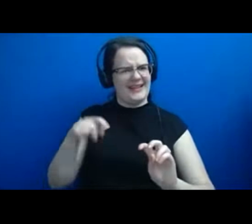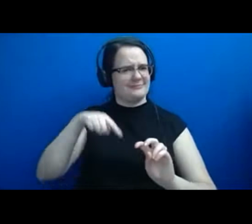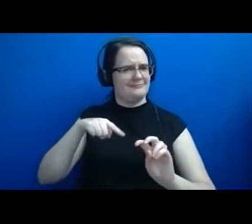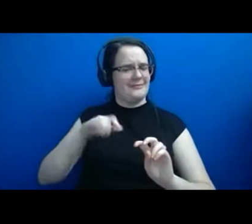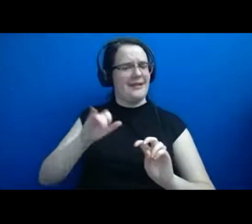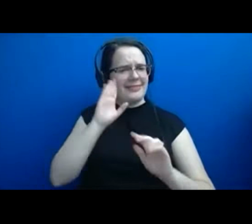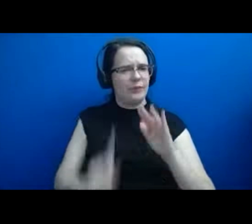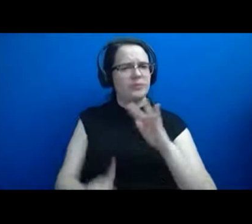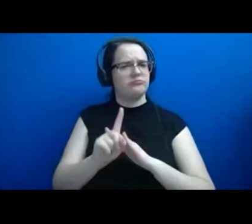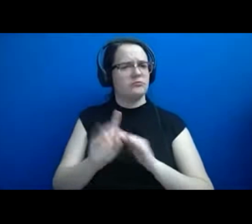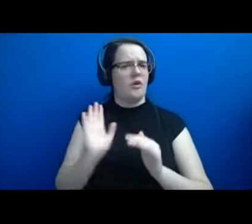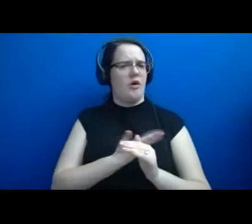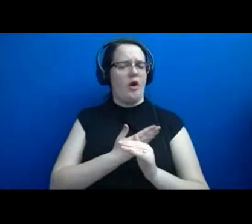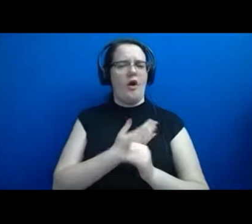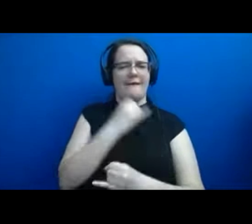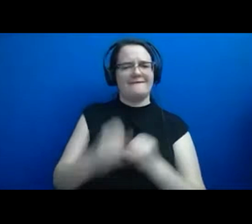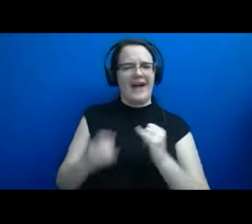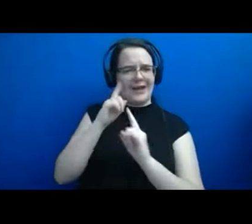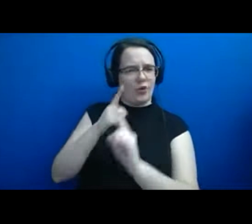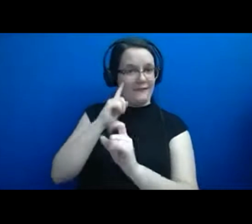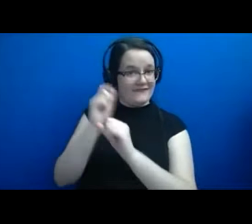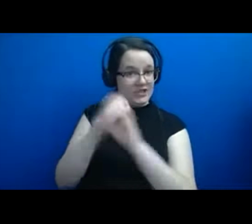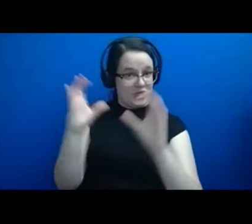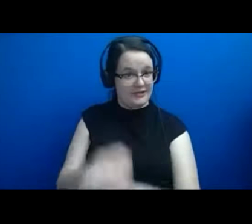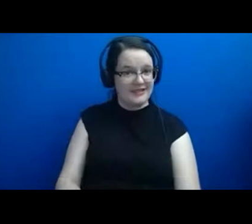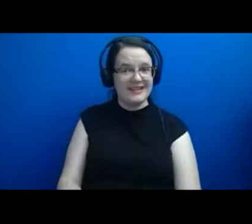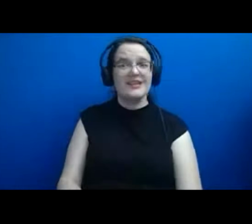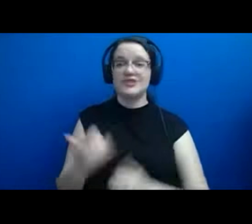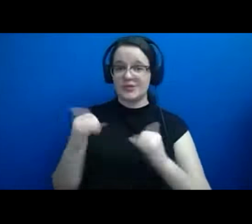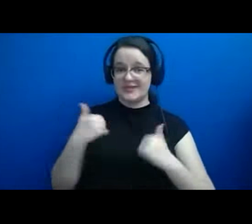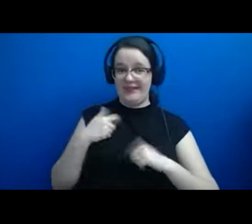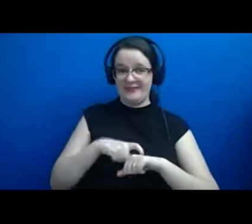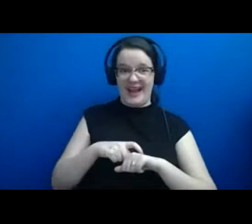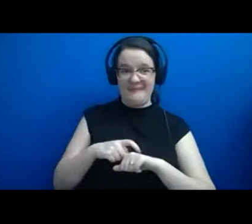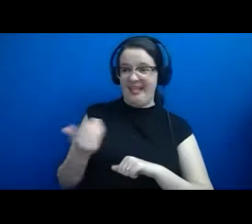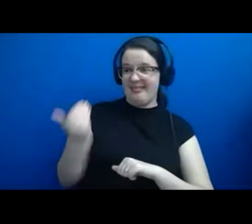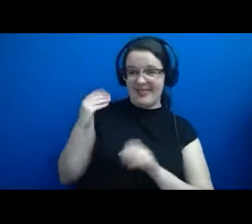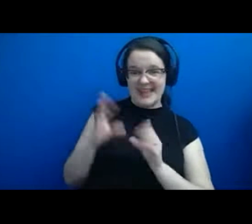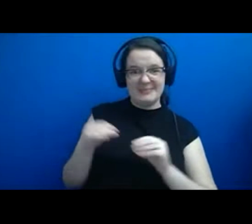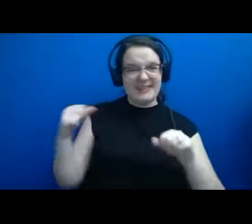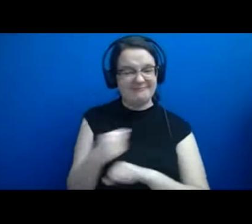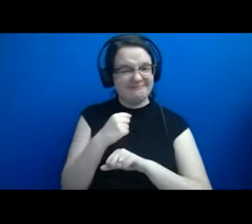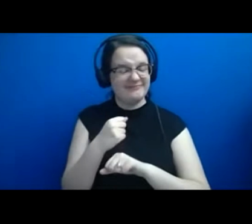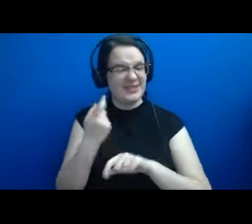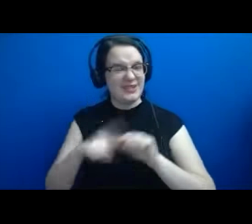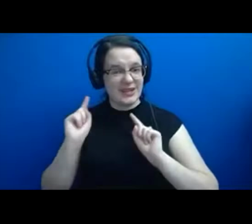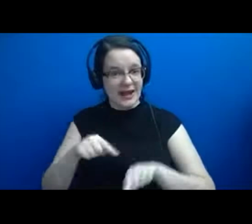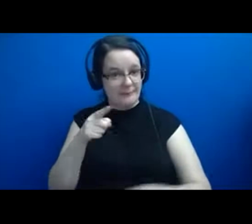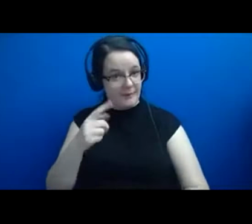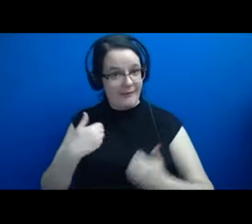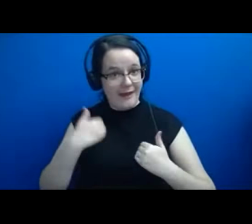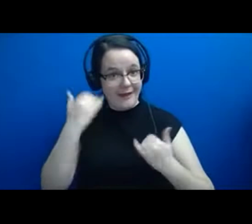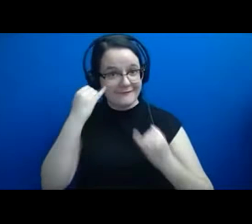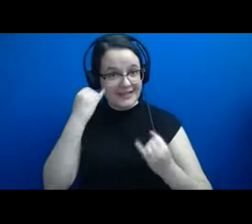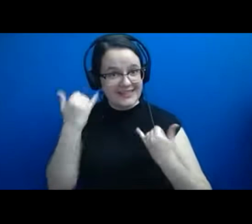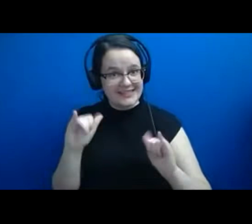vision together. So there's still time if you weren't able to attend that last meeting. If you have ideas on that, we have